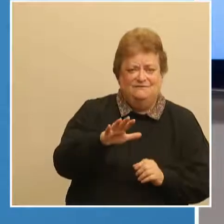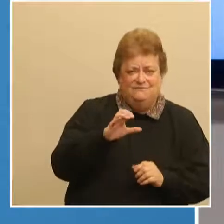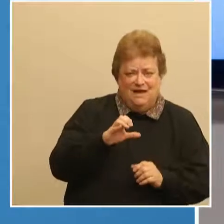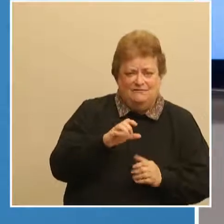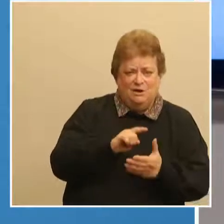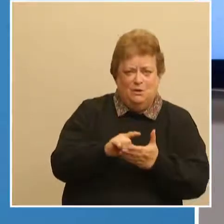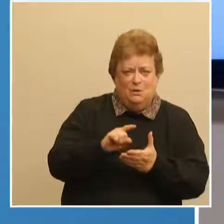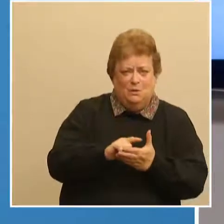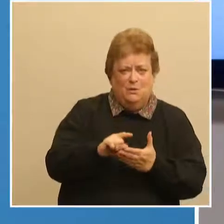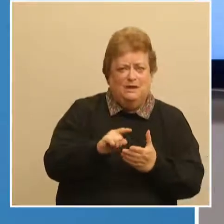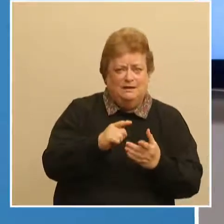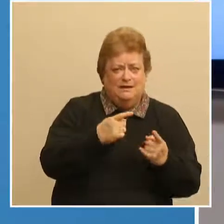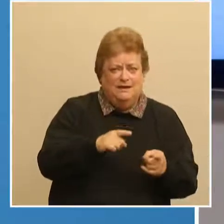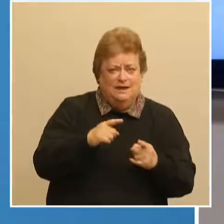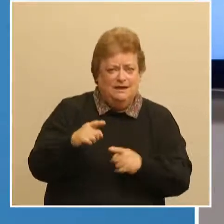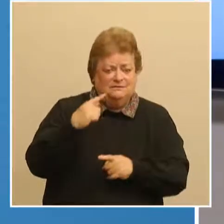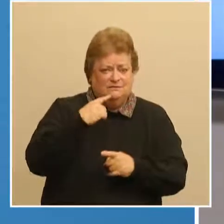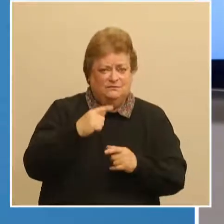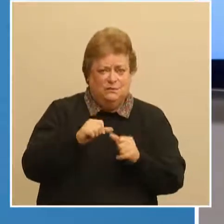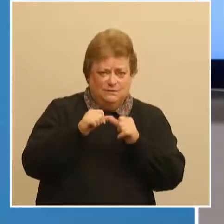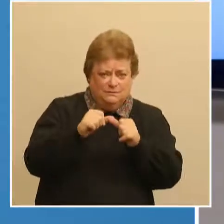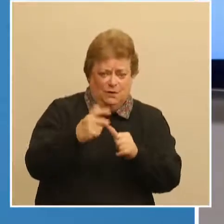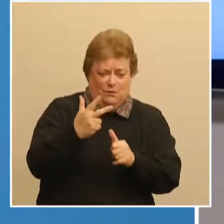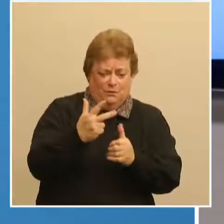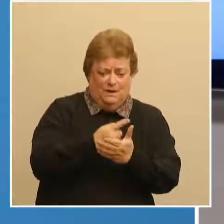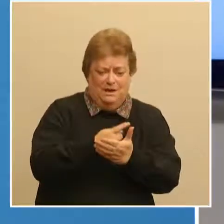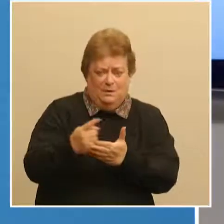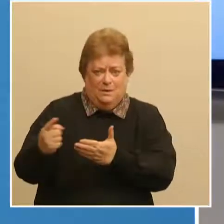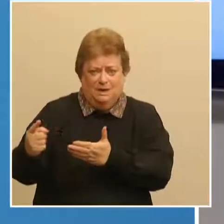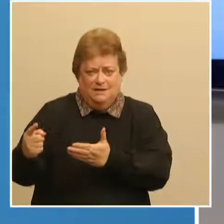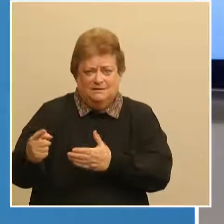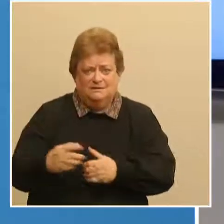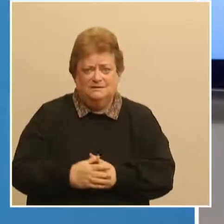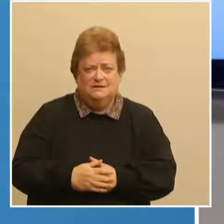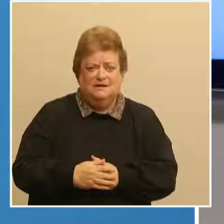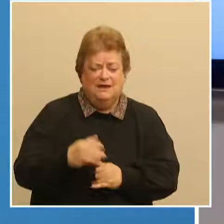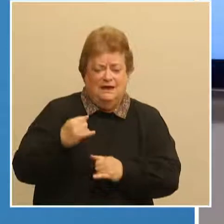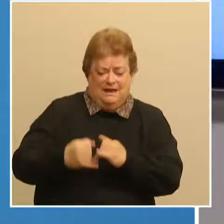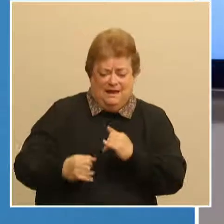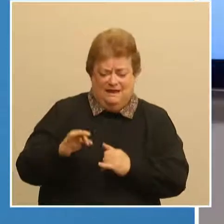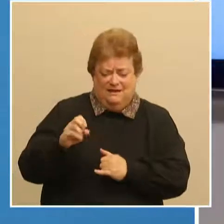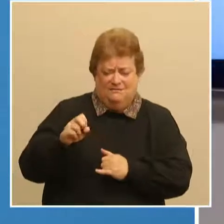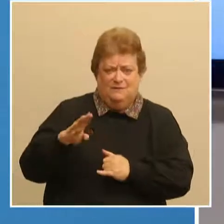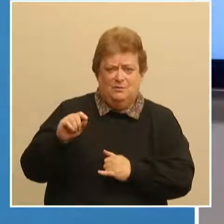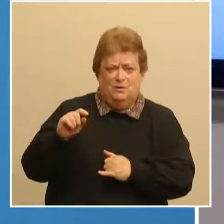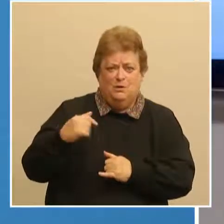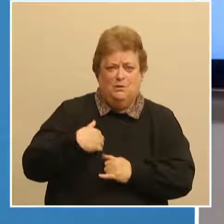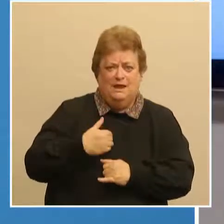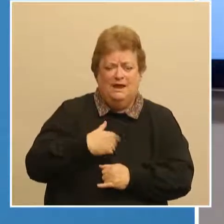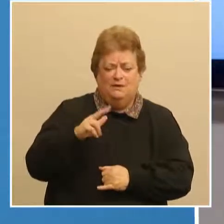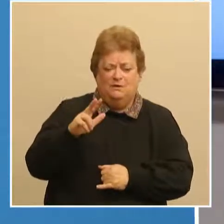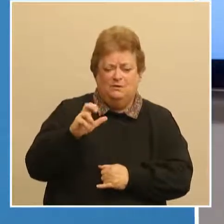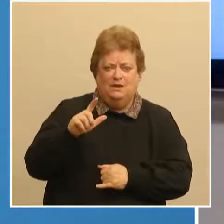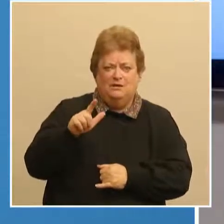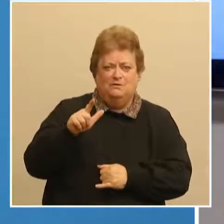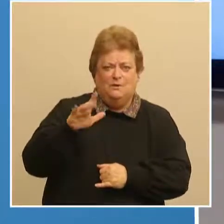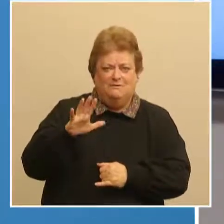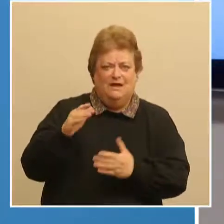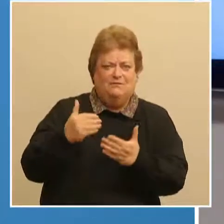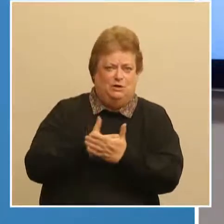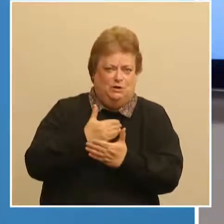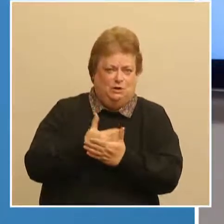cases for 3 straight weeks now. For the week ending February 20th, we had just 325 new